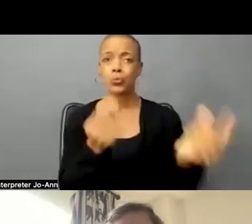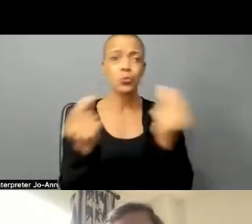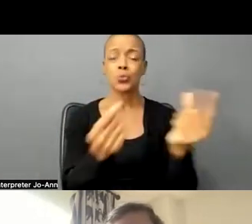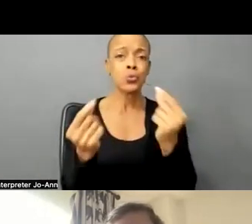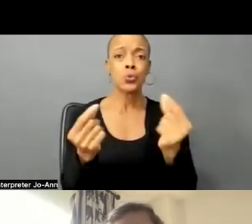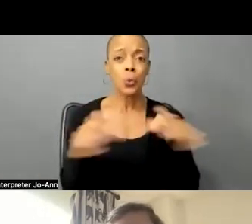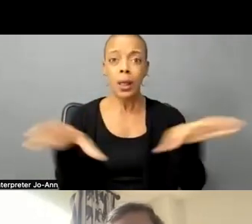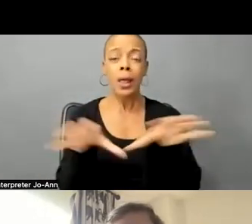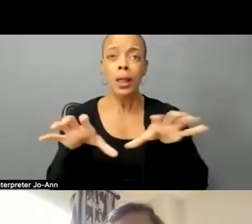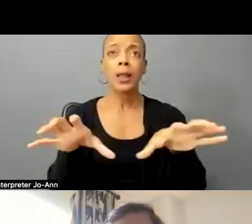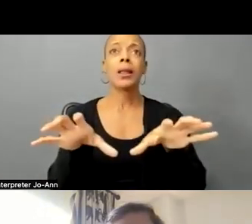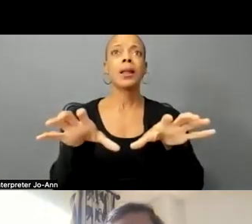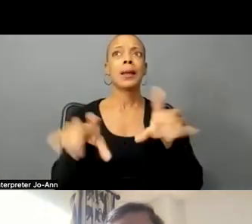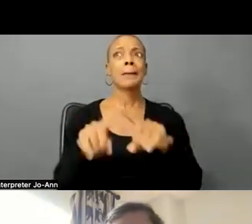is